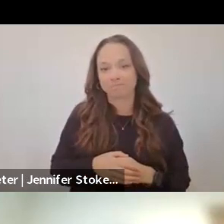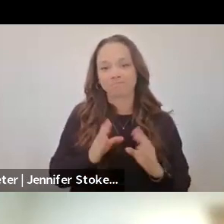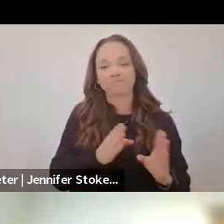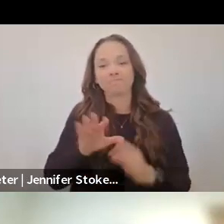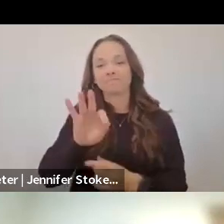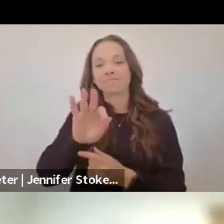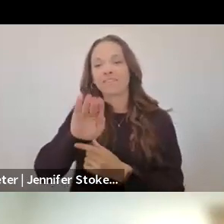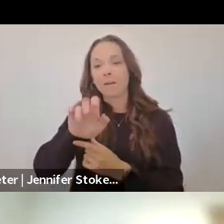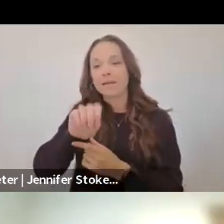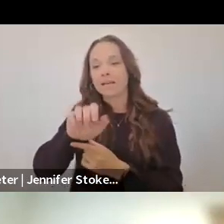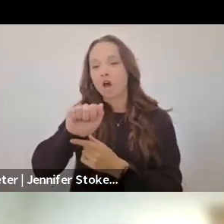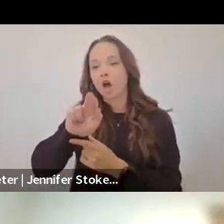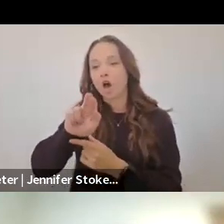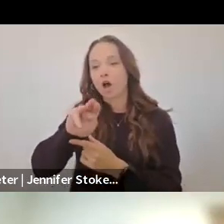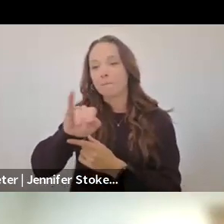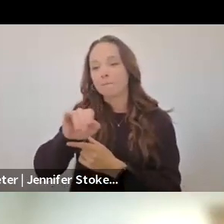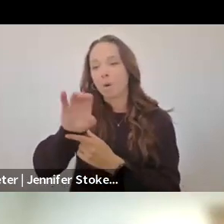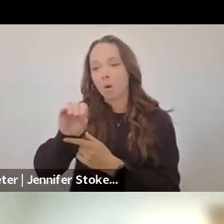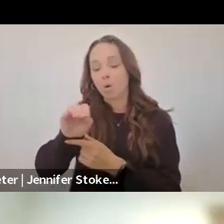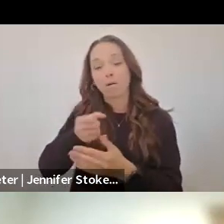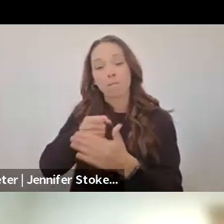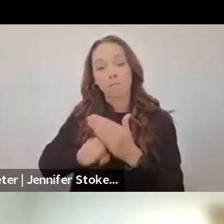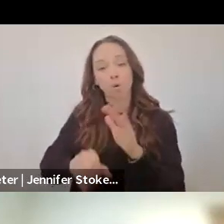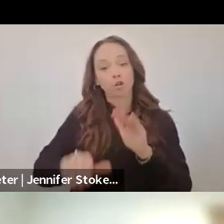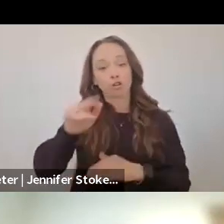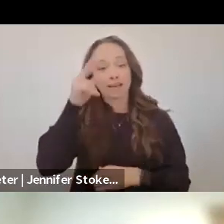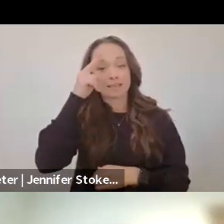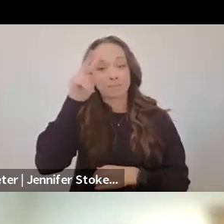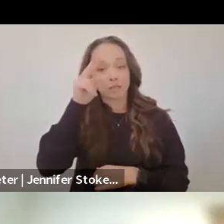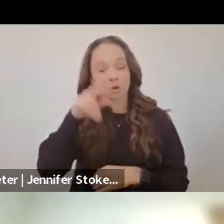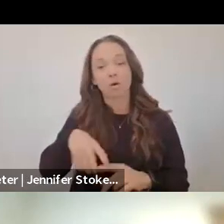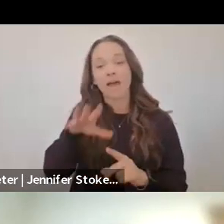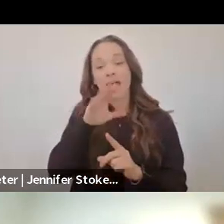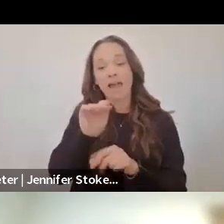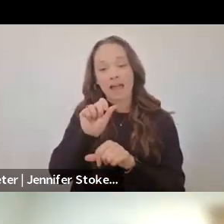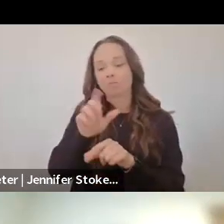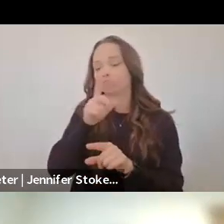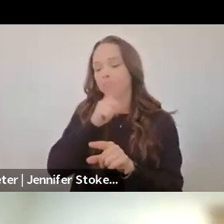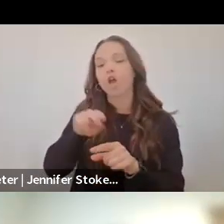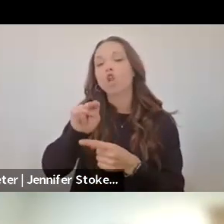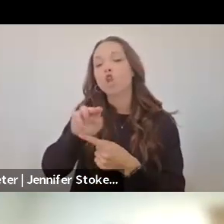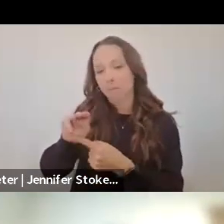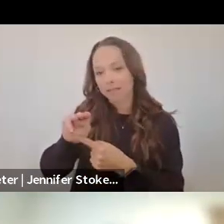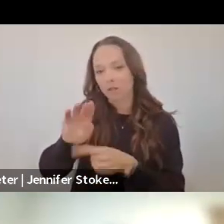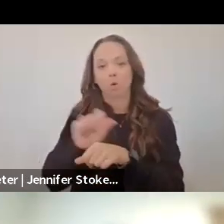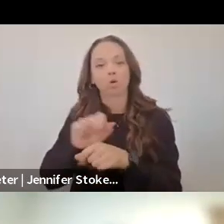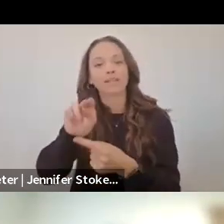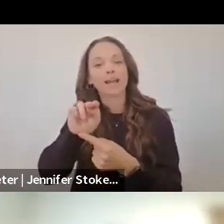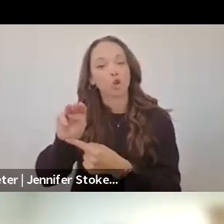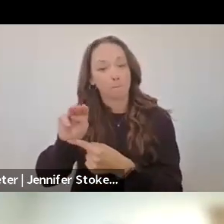Fabian Armijo was born and raised in New Mexico and has worked at the University of New Mexico Hospital